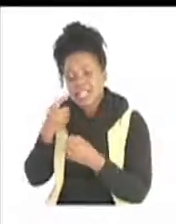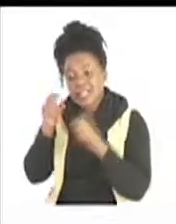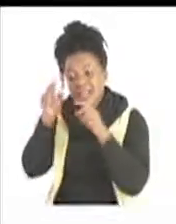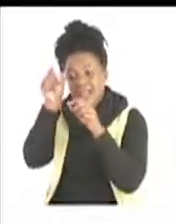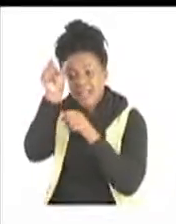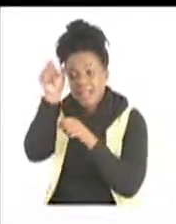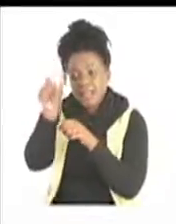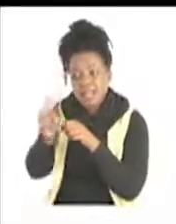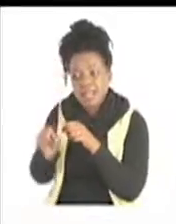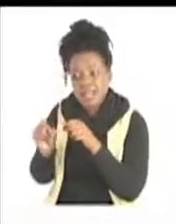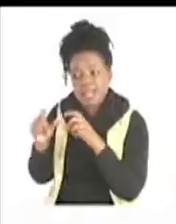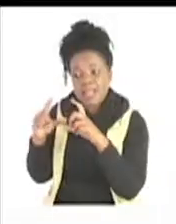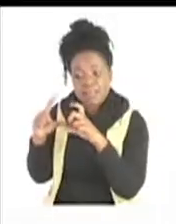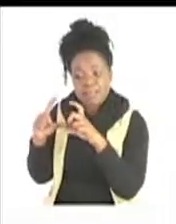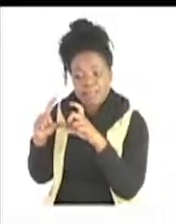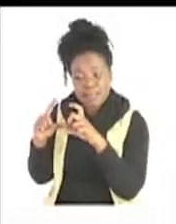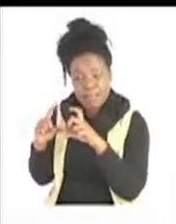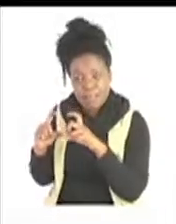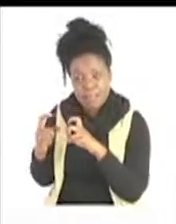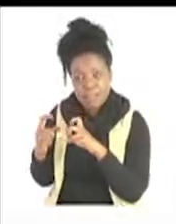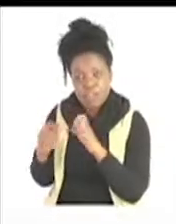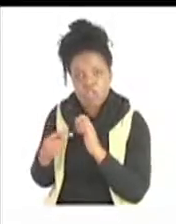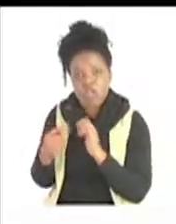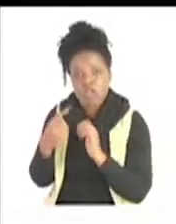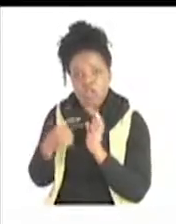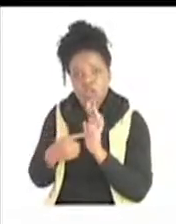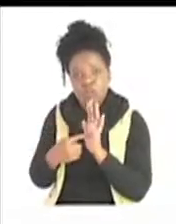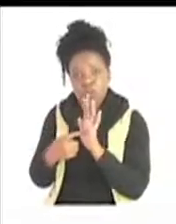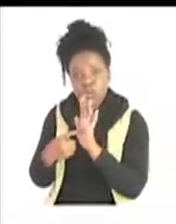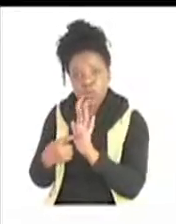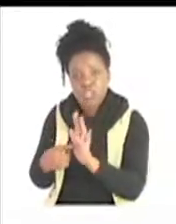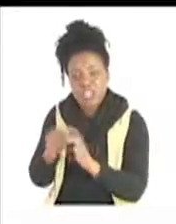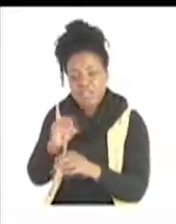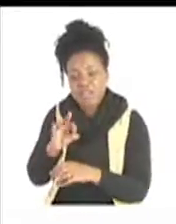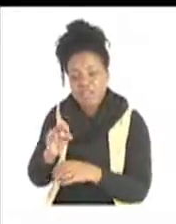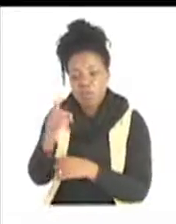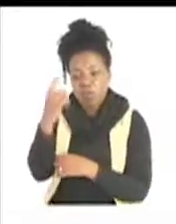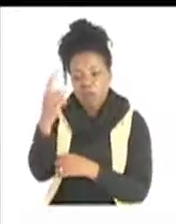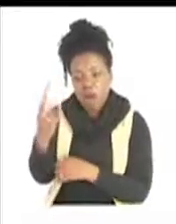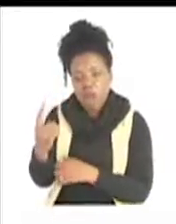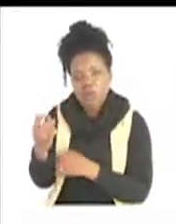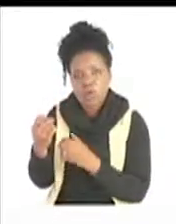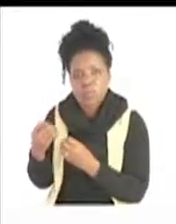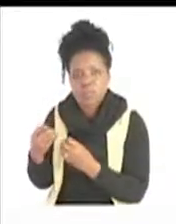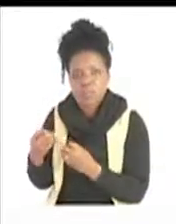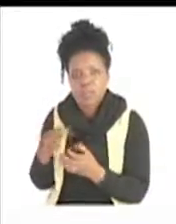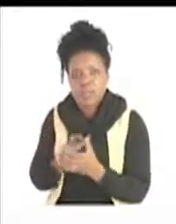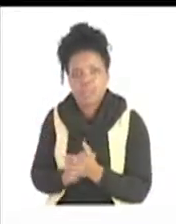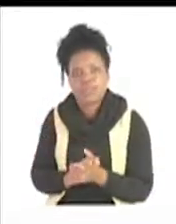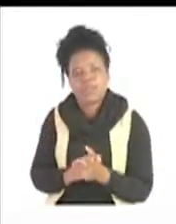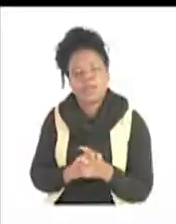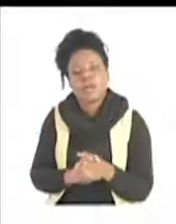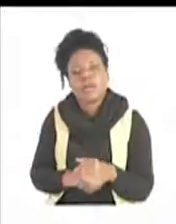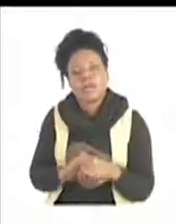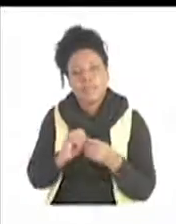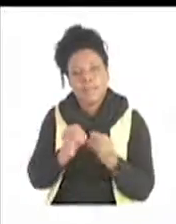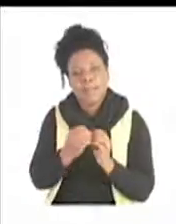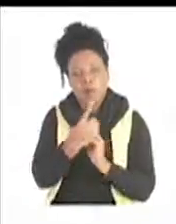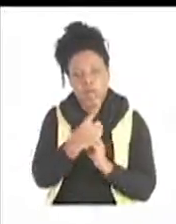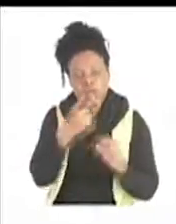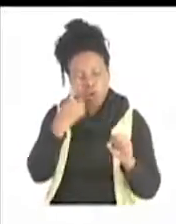Always protect yourselves from the rain. Always protect